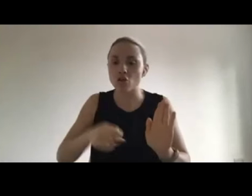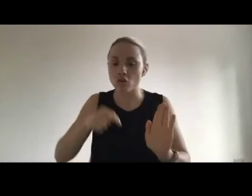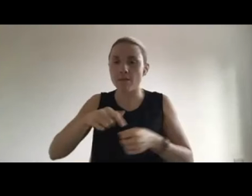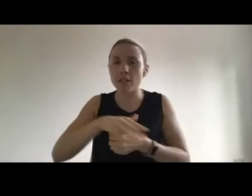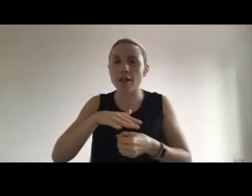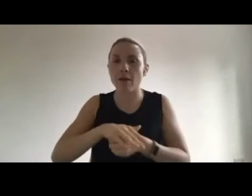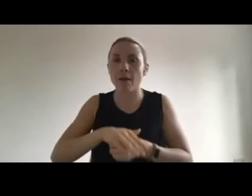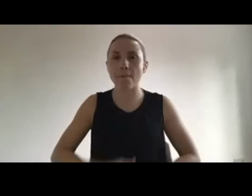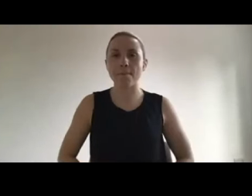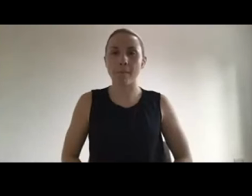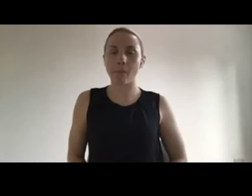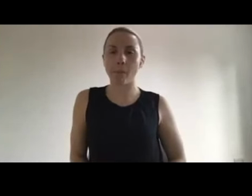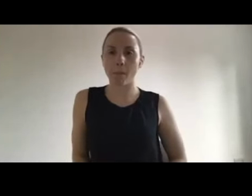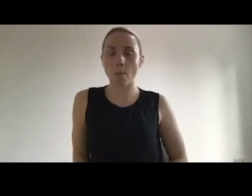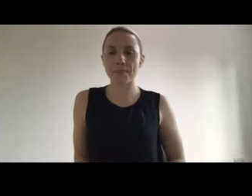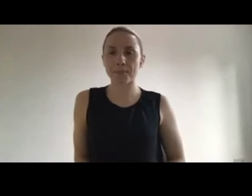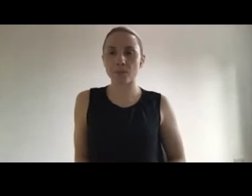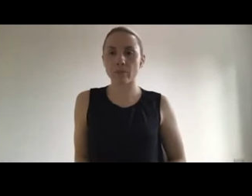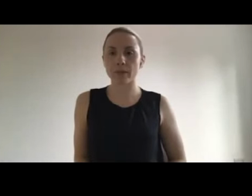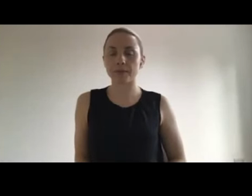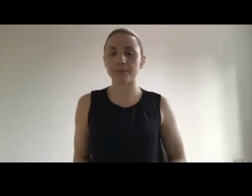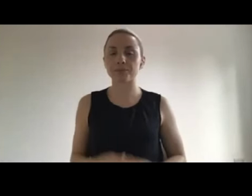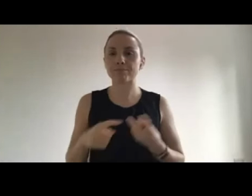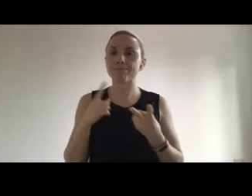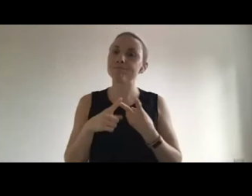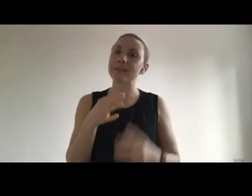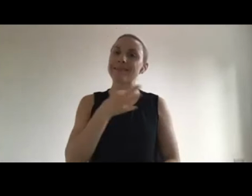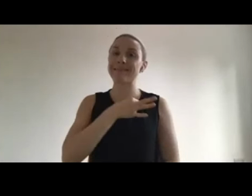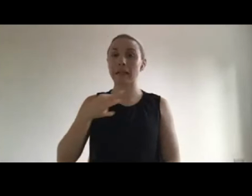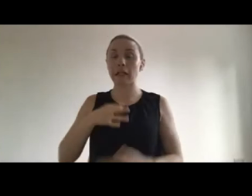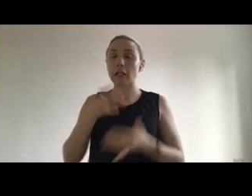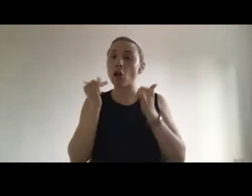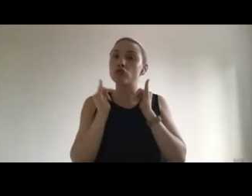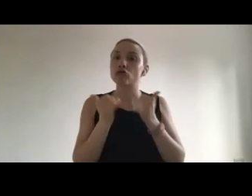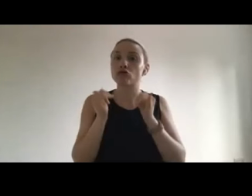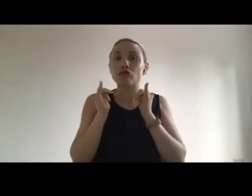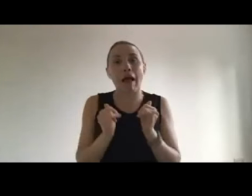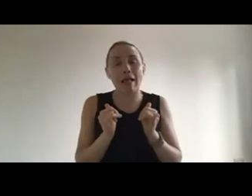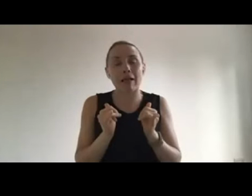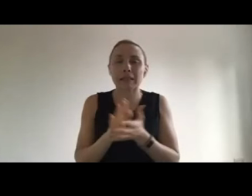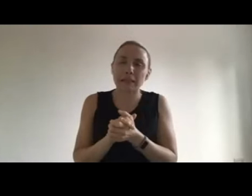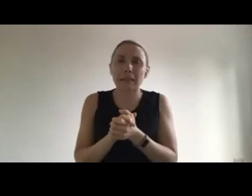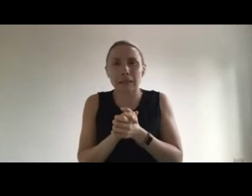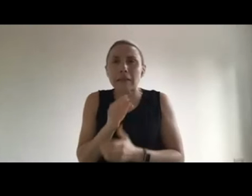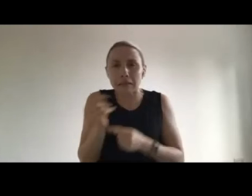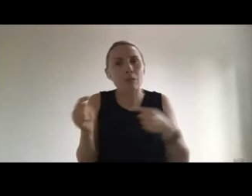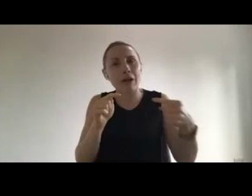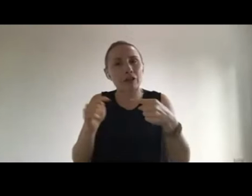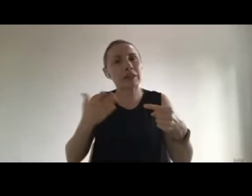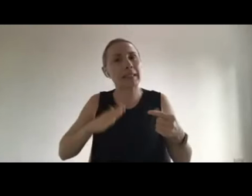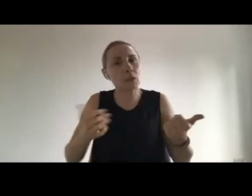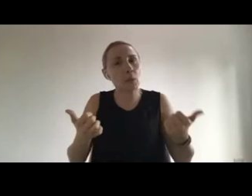Also, regarding the clinical trials, we still have some challenges to overcome. David just alluded to